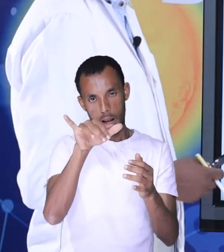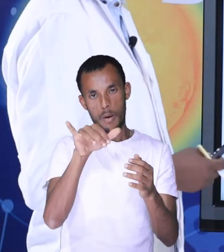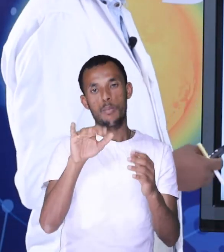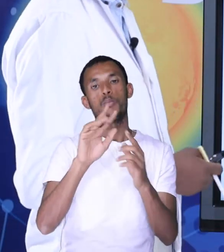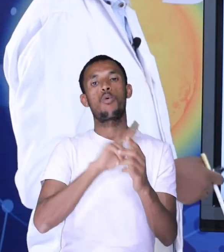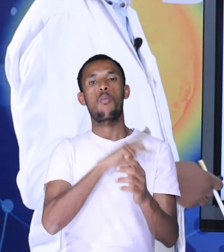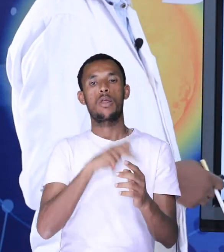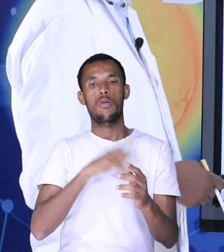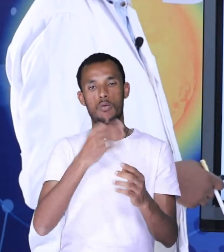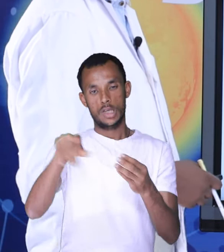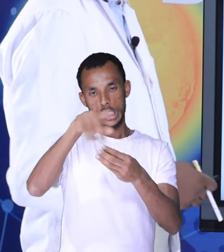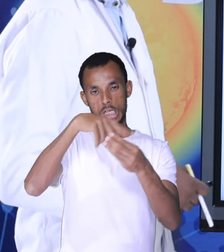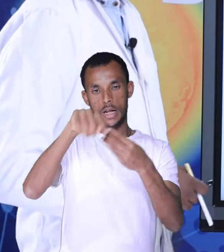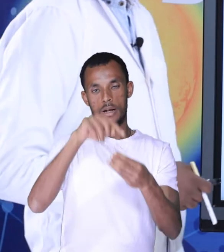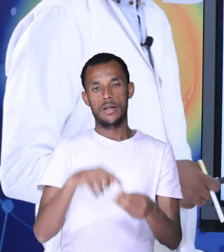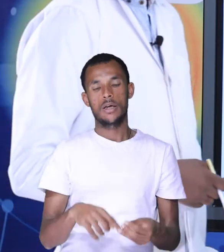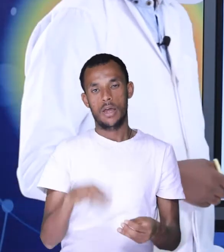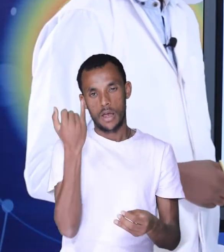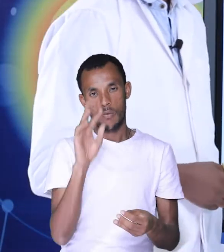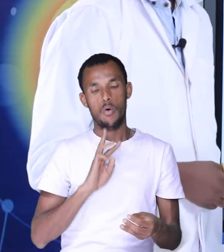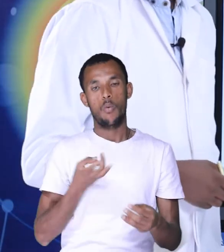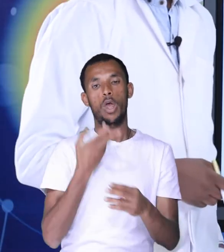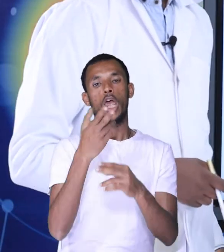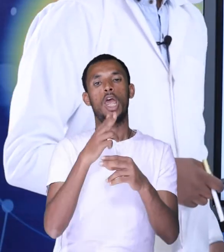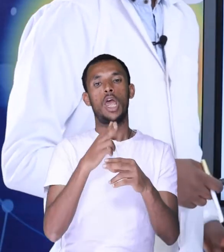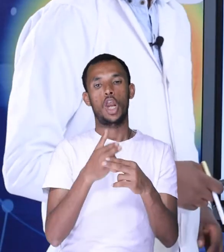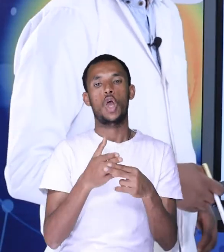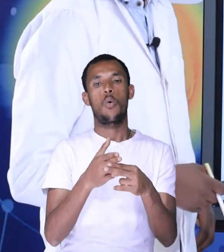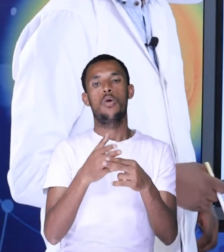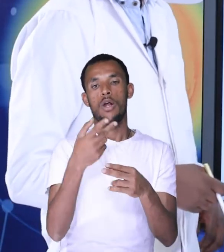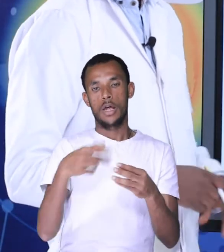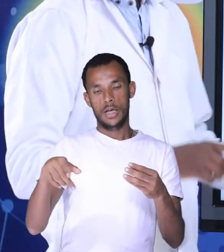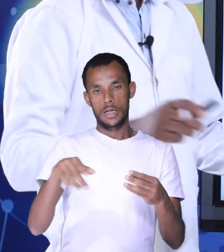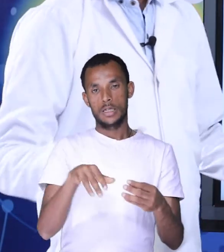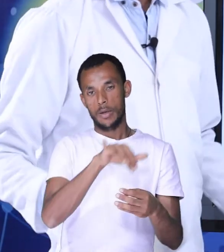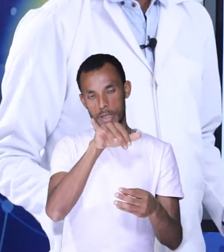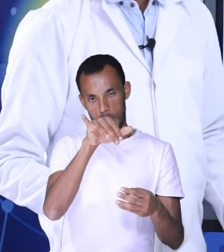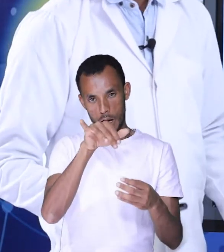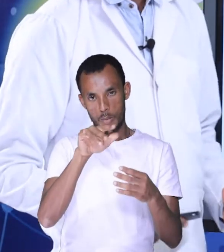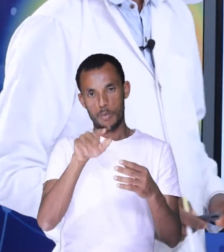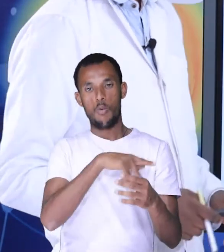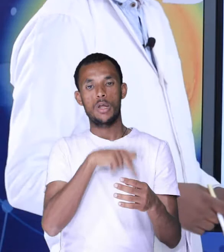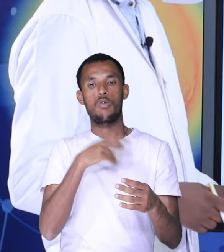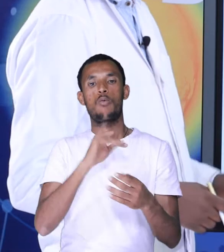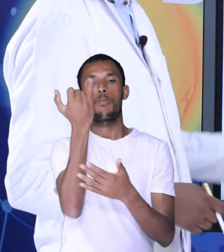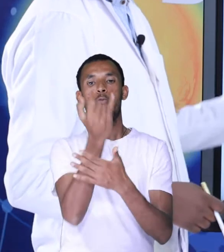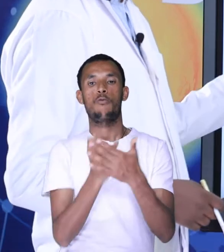symmetrical property. If you recall, a symmetrical property of generally figures,